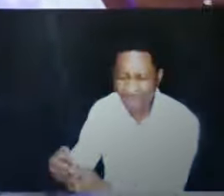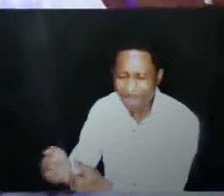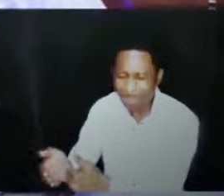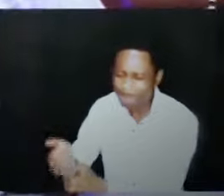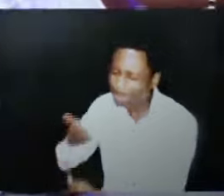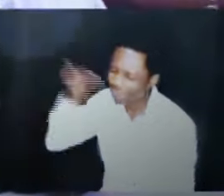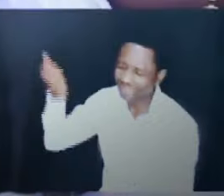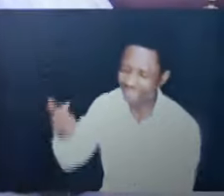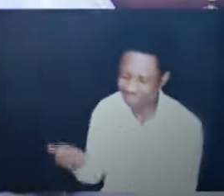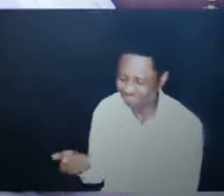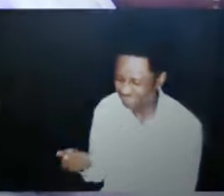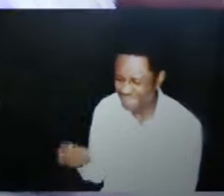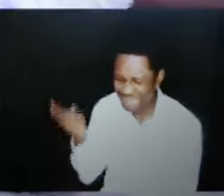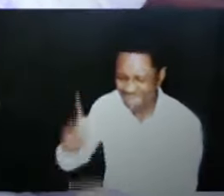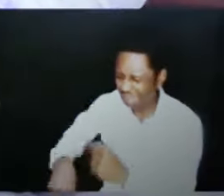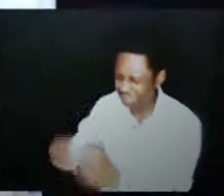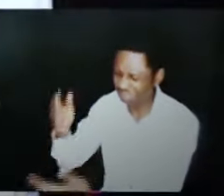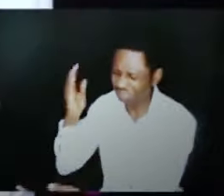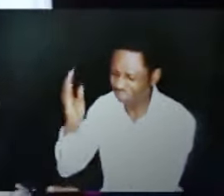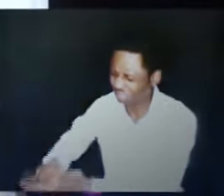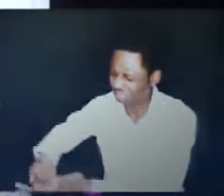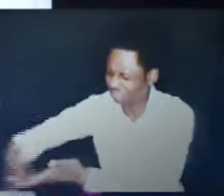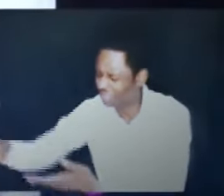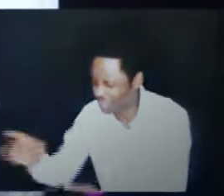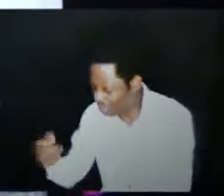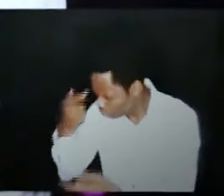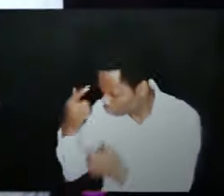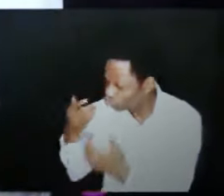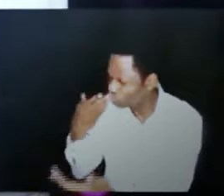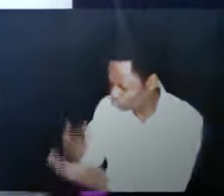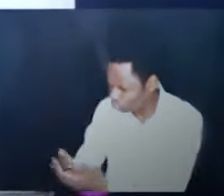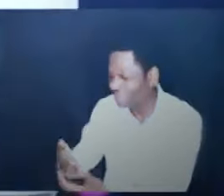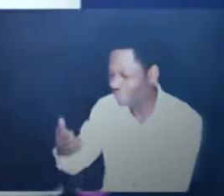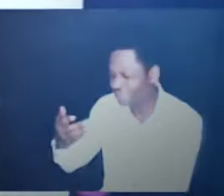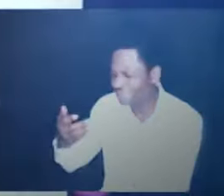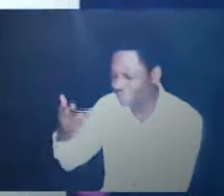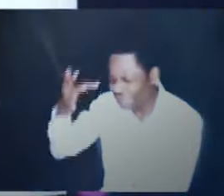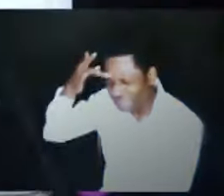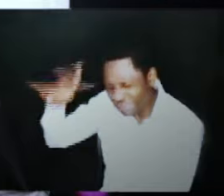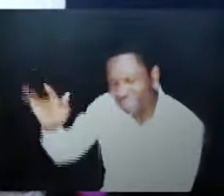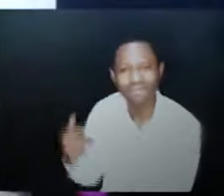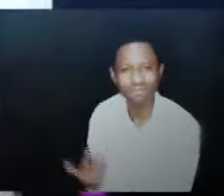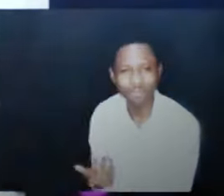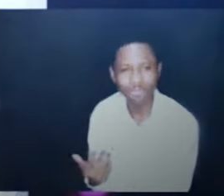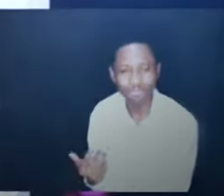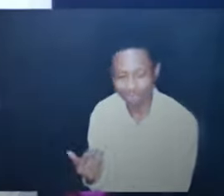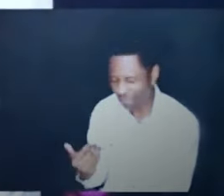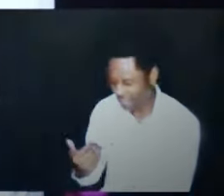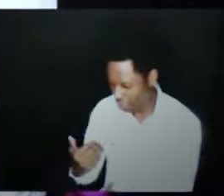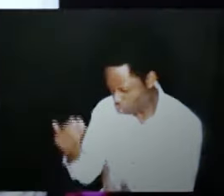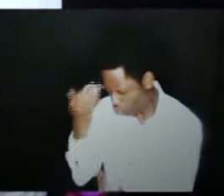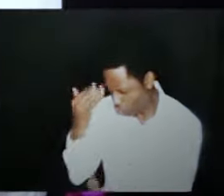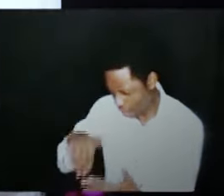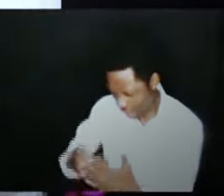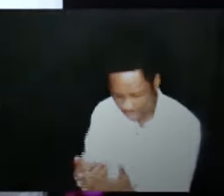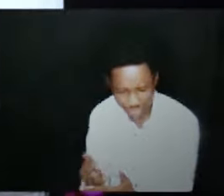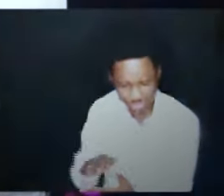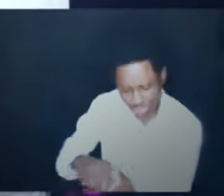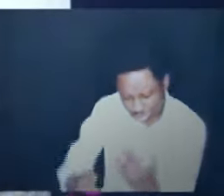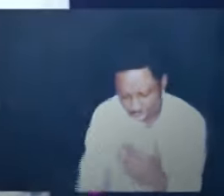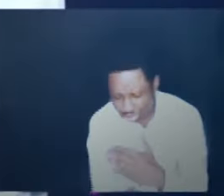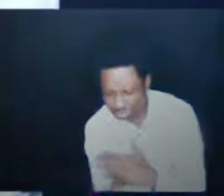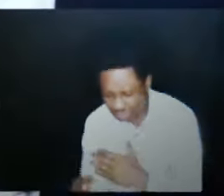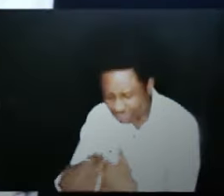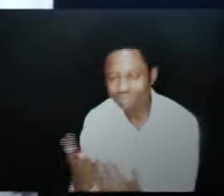her because she was so smart. She knows how to maneuver her ways. But there were